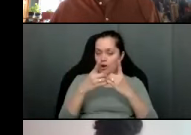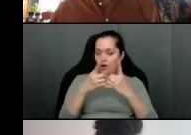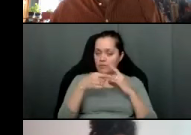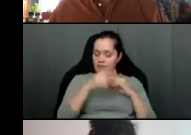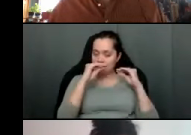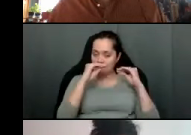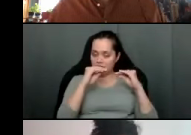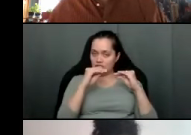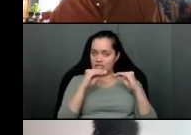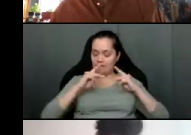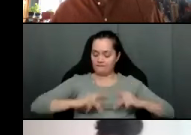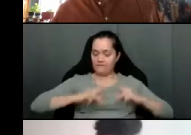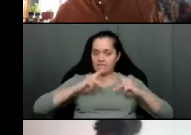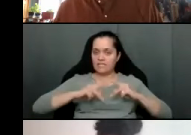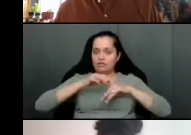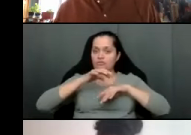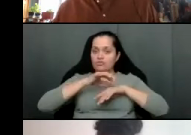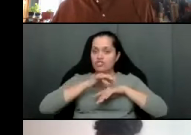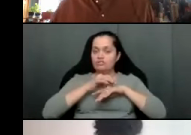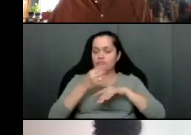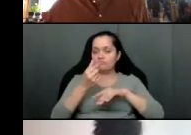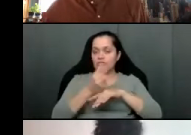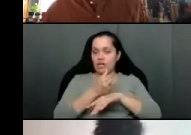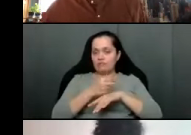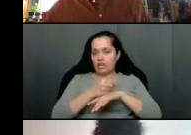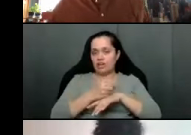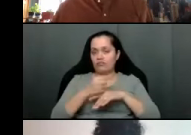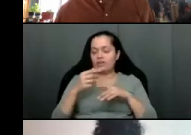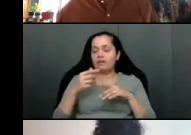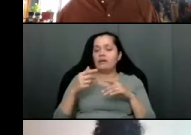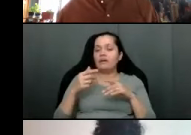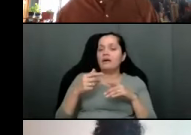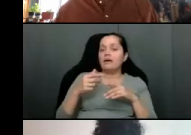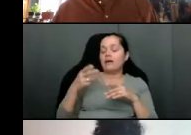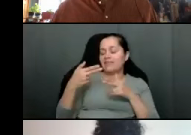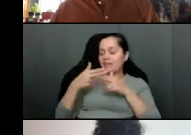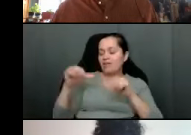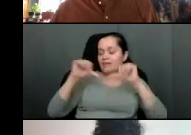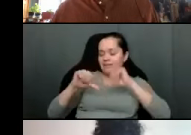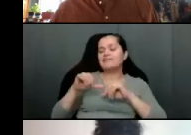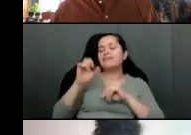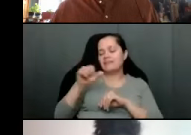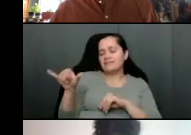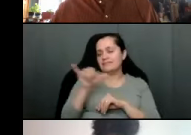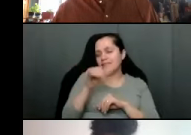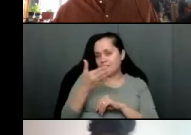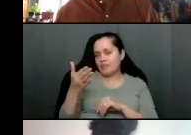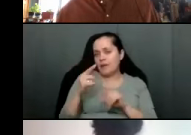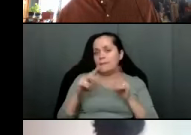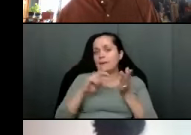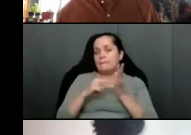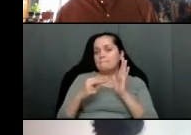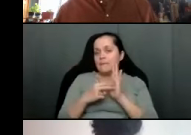teaches physical geography courses. Well, they call it earth science, and it is essentially the same thing. But that means